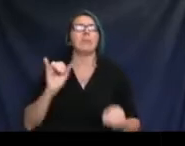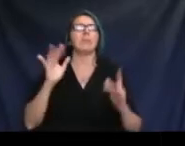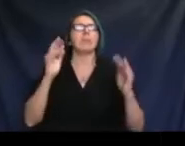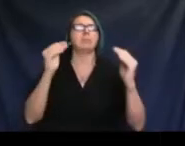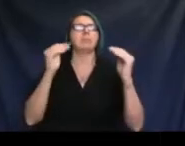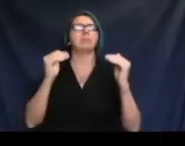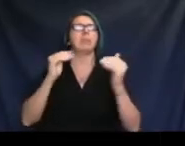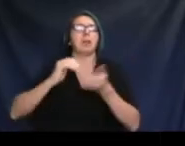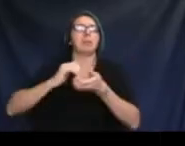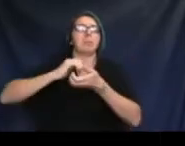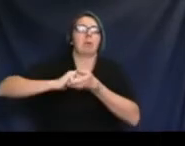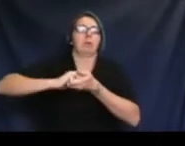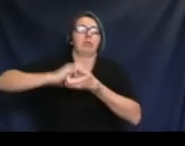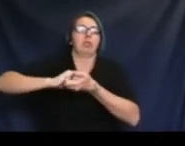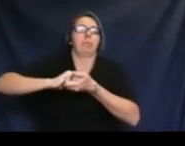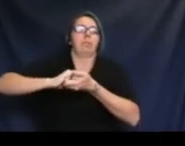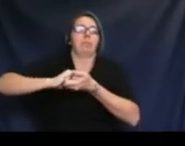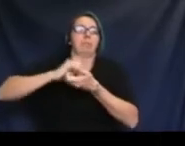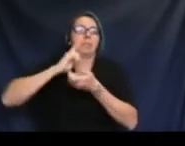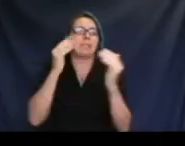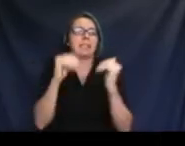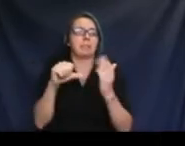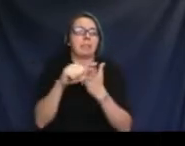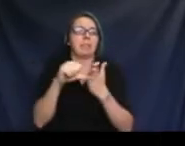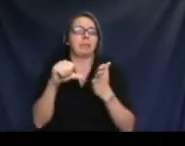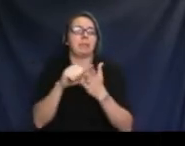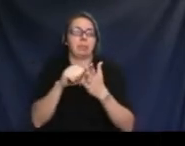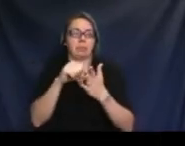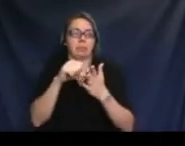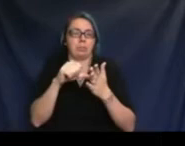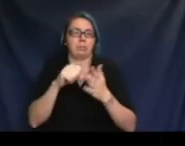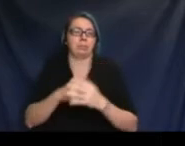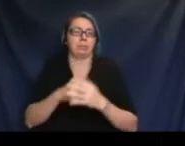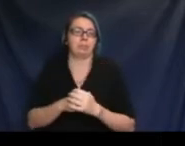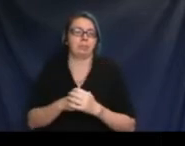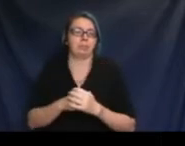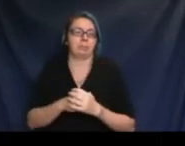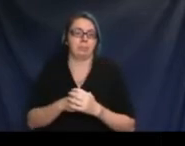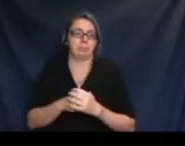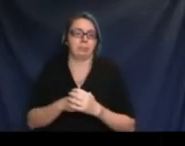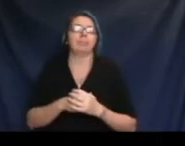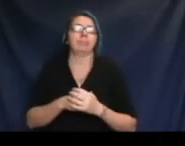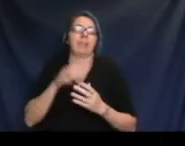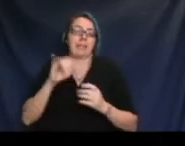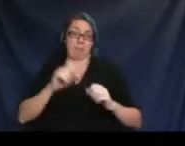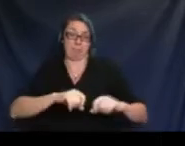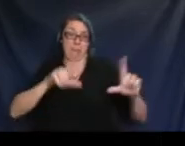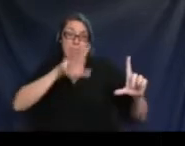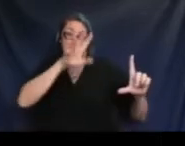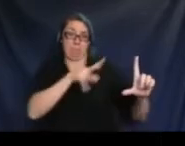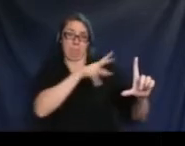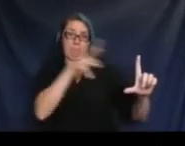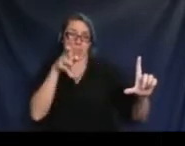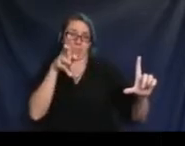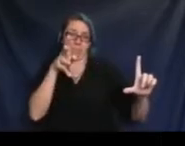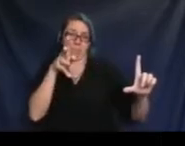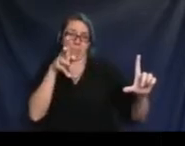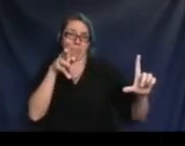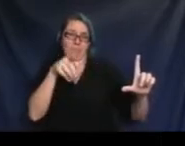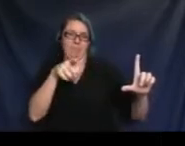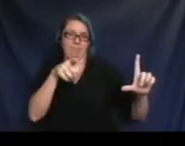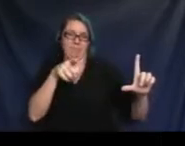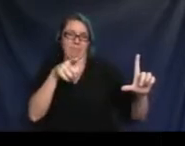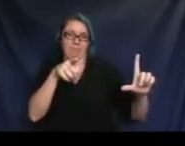I think is just after this page in the grant application. It's the one, yes, that looks like a cell phone data plan.